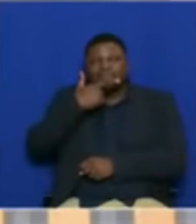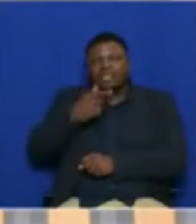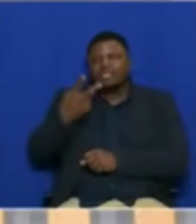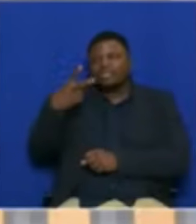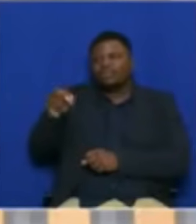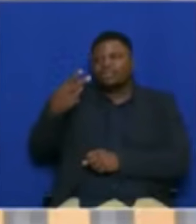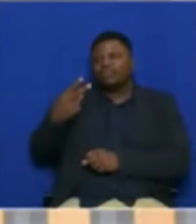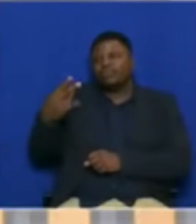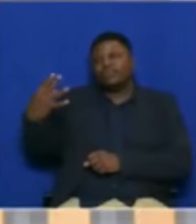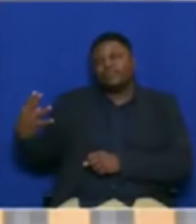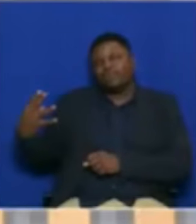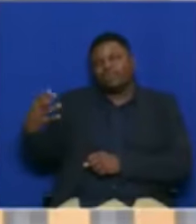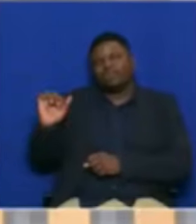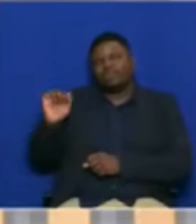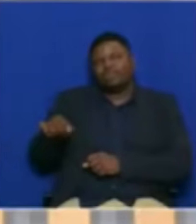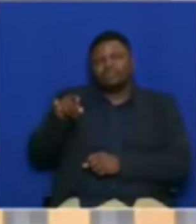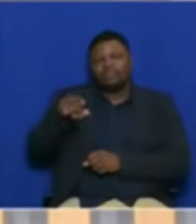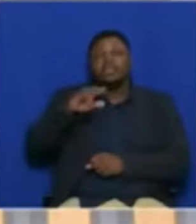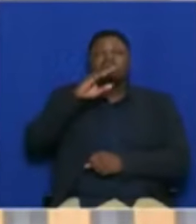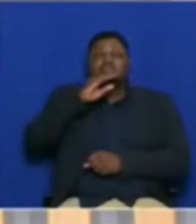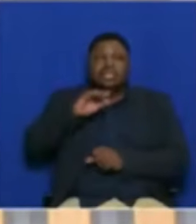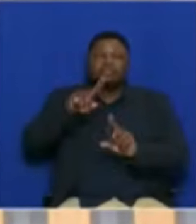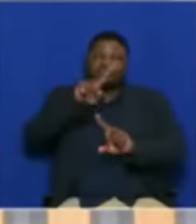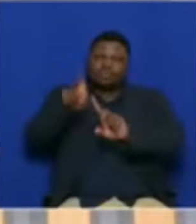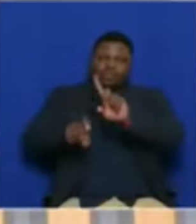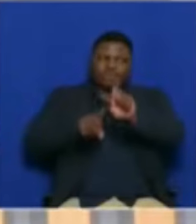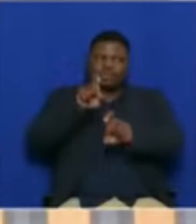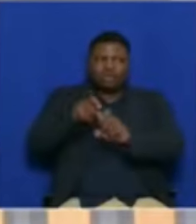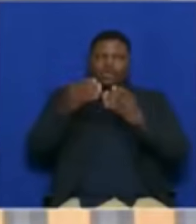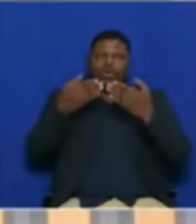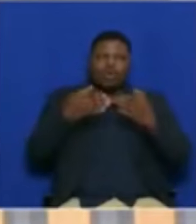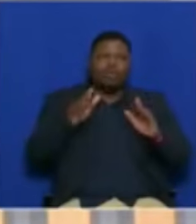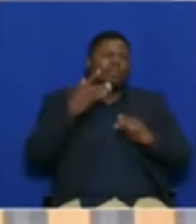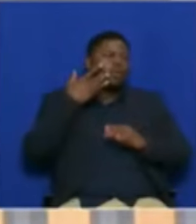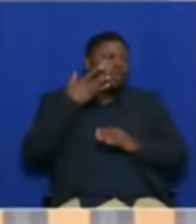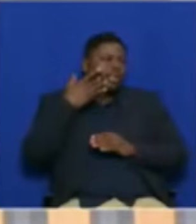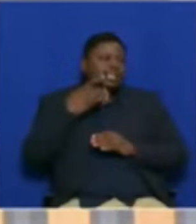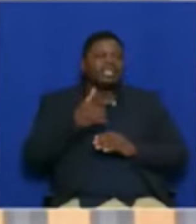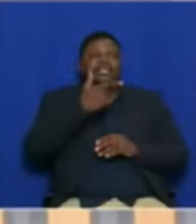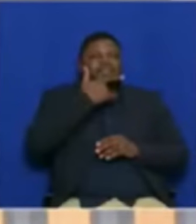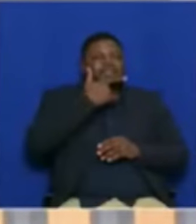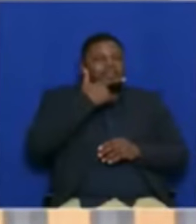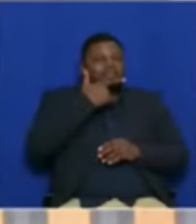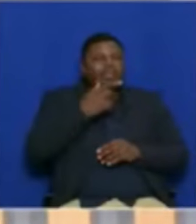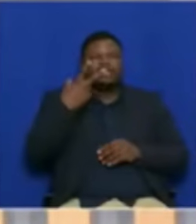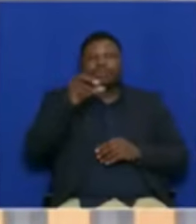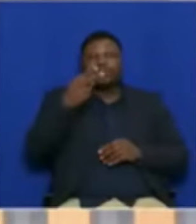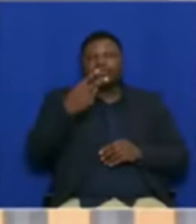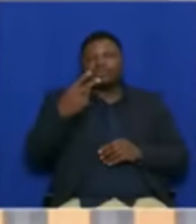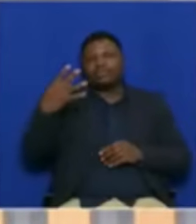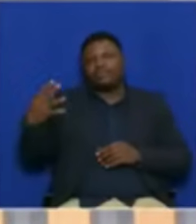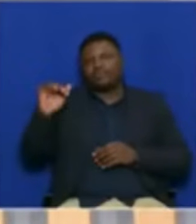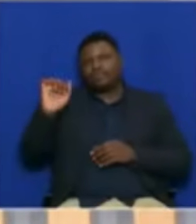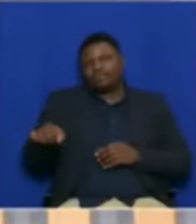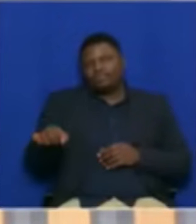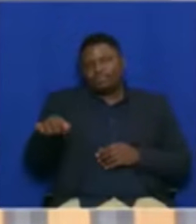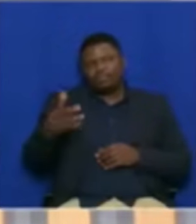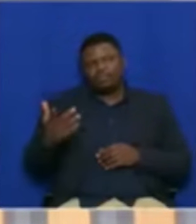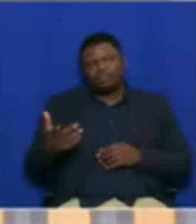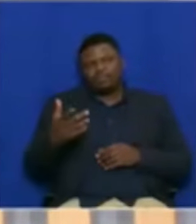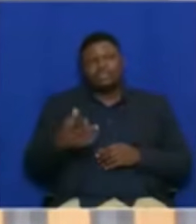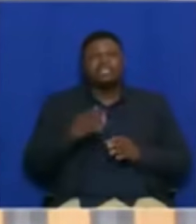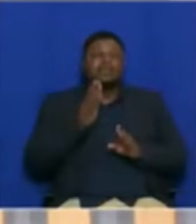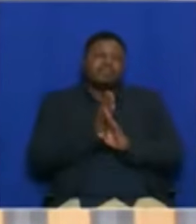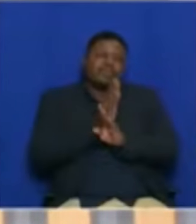this inquiry opens in December 2024. Yes. And before December 2024, there was no